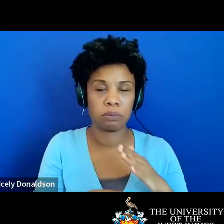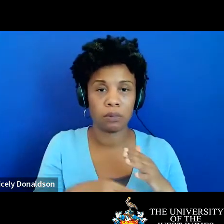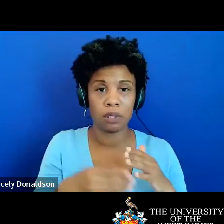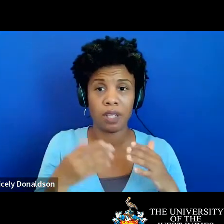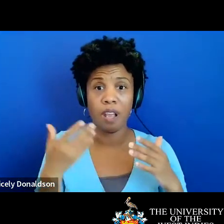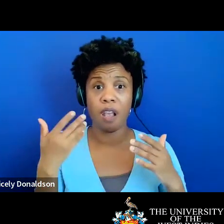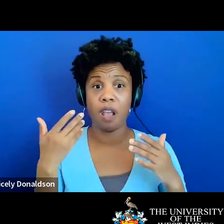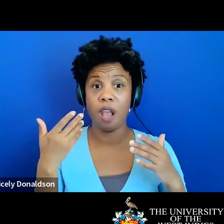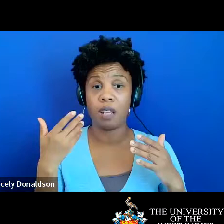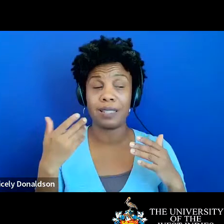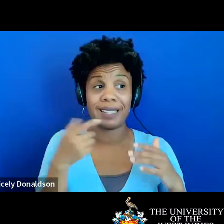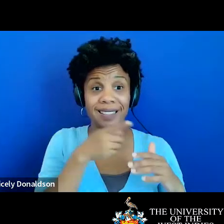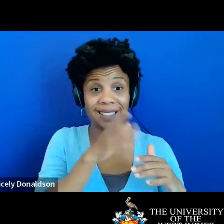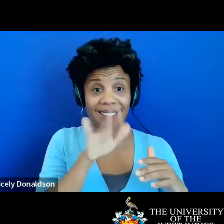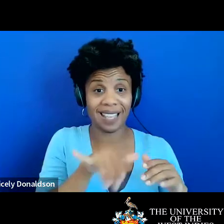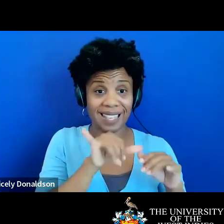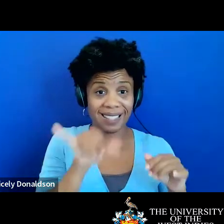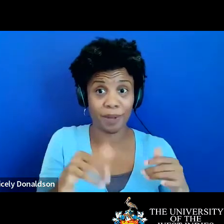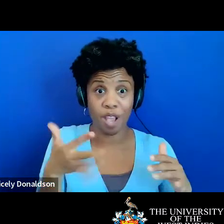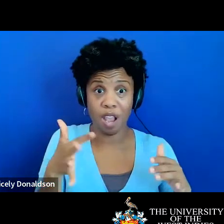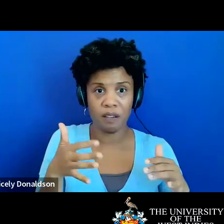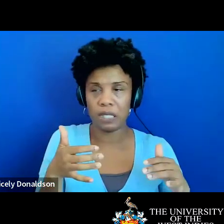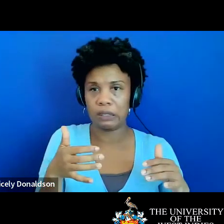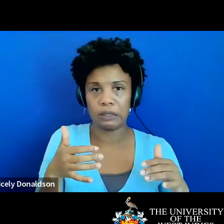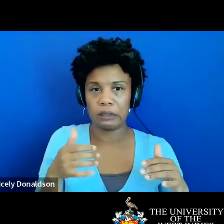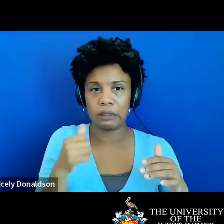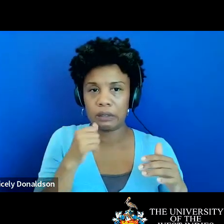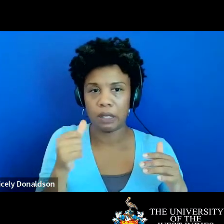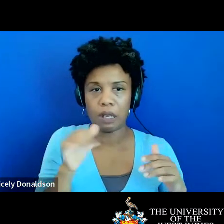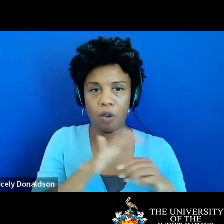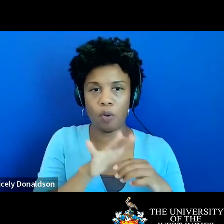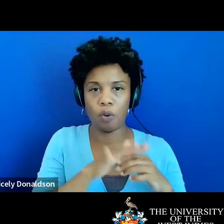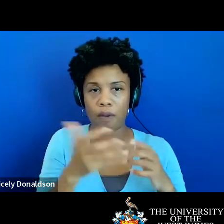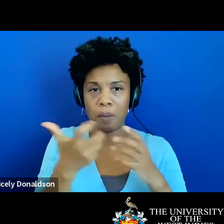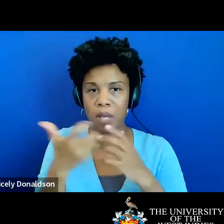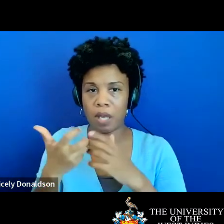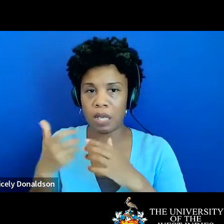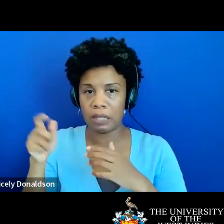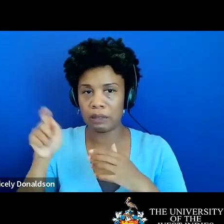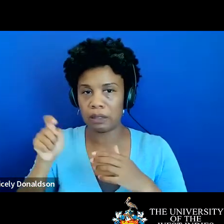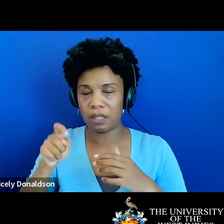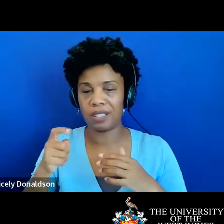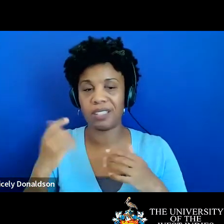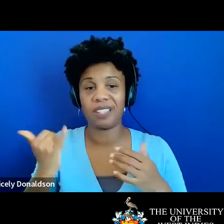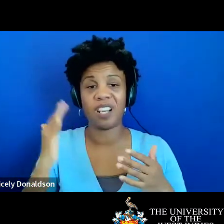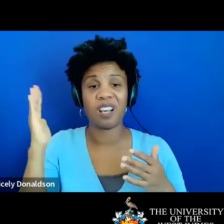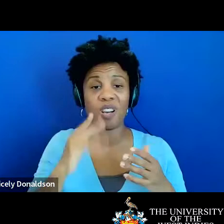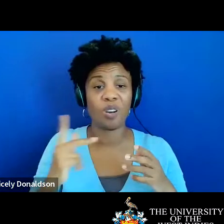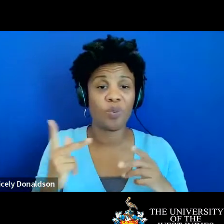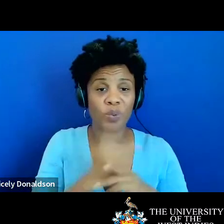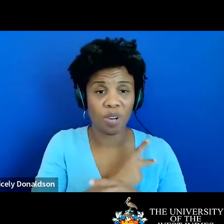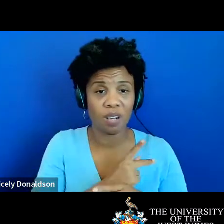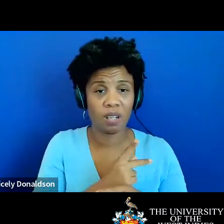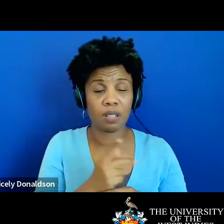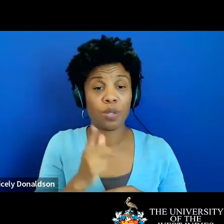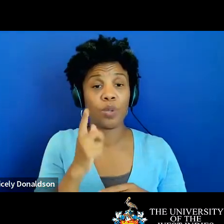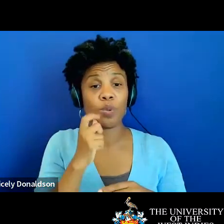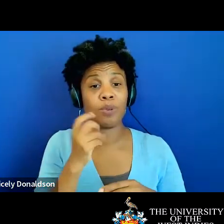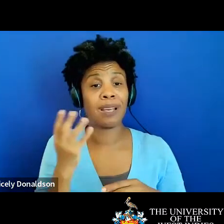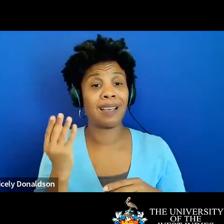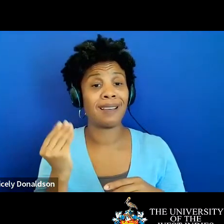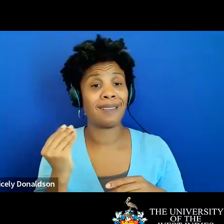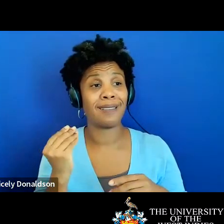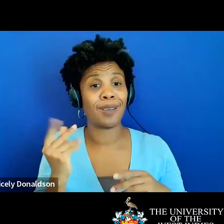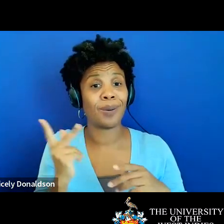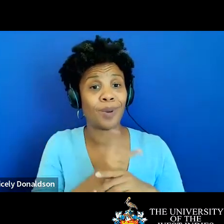assist. One group of individuals who know this all too well is persons with disabilities. These individuals